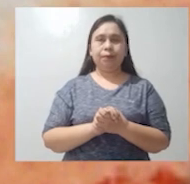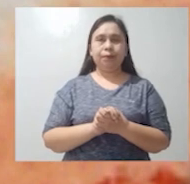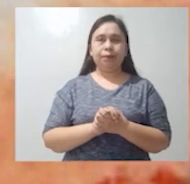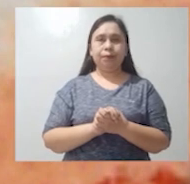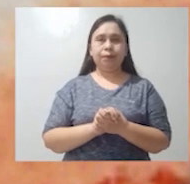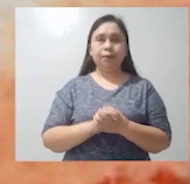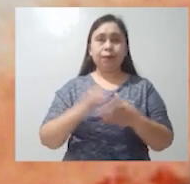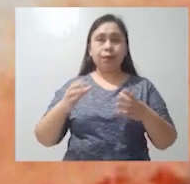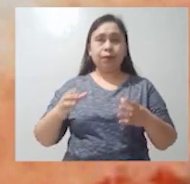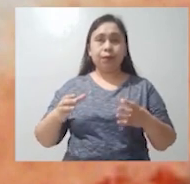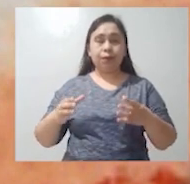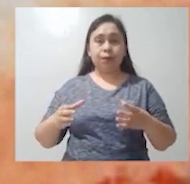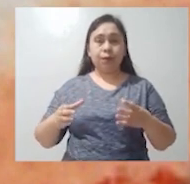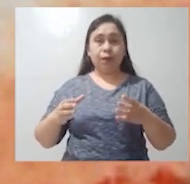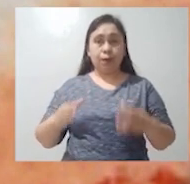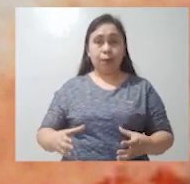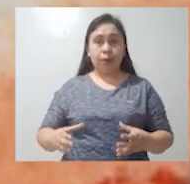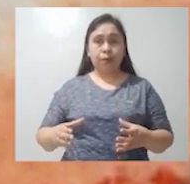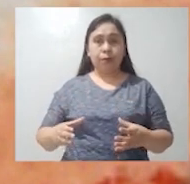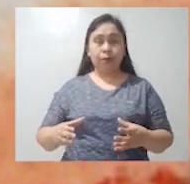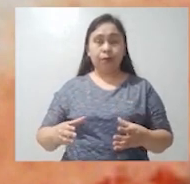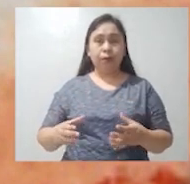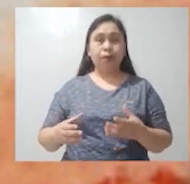a pot sitting on a burner.